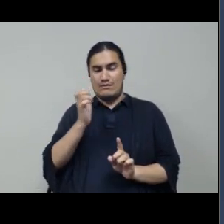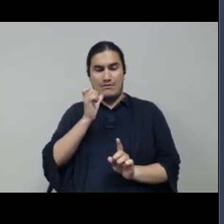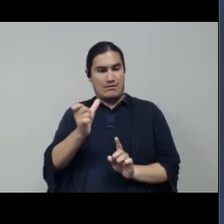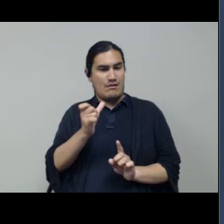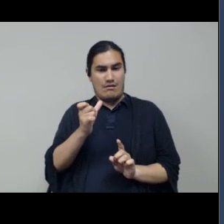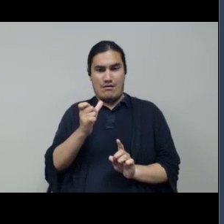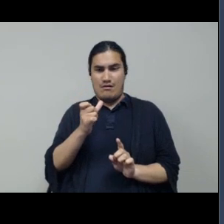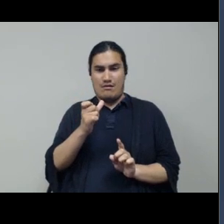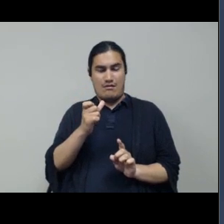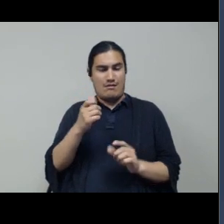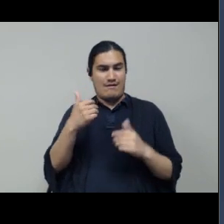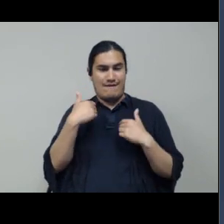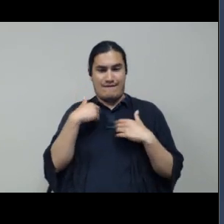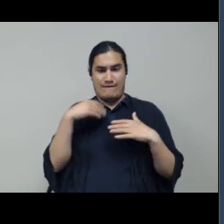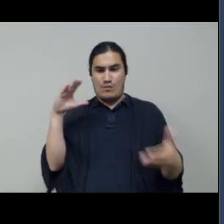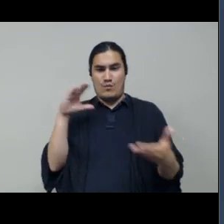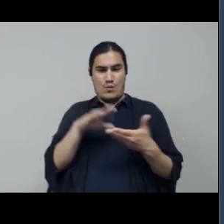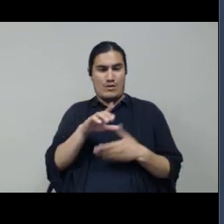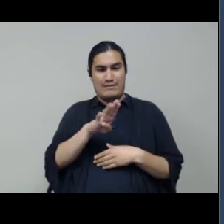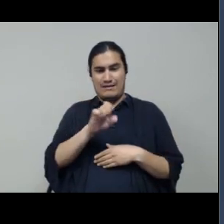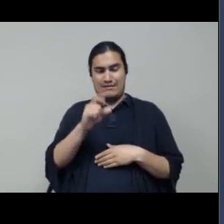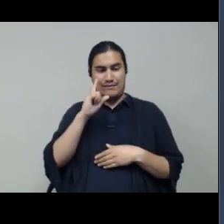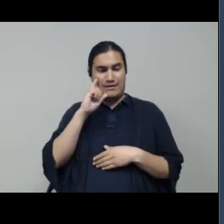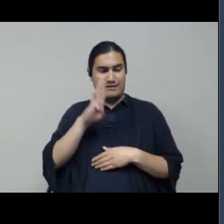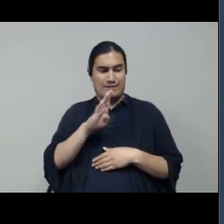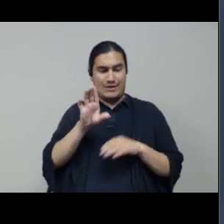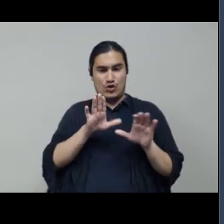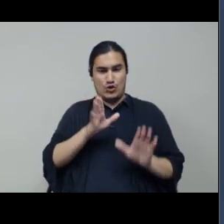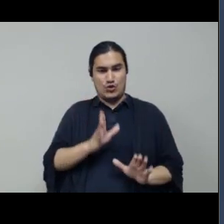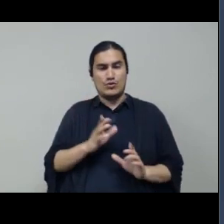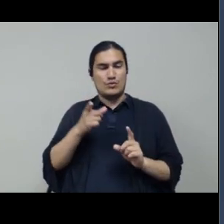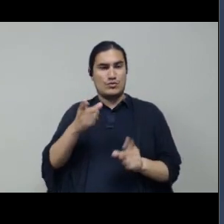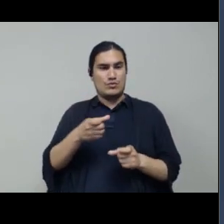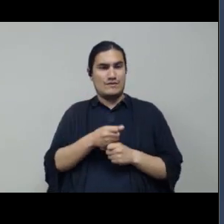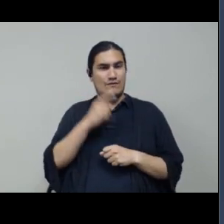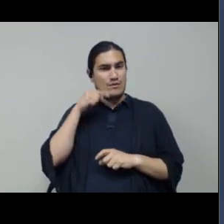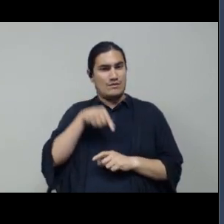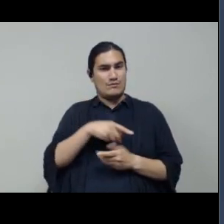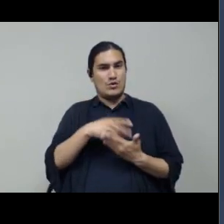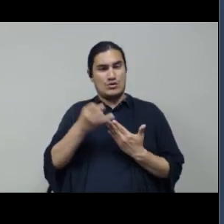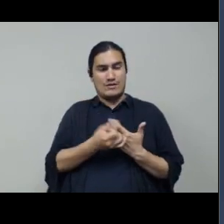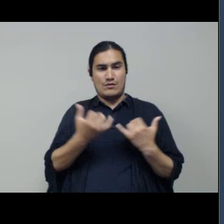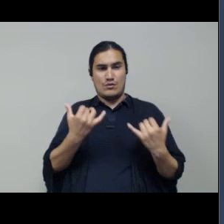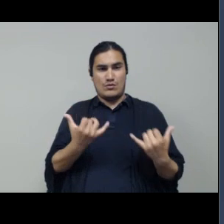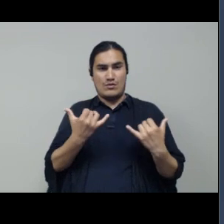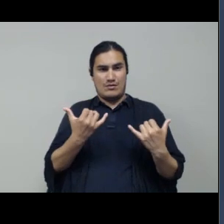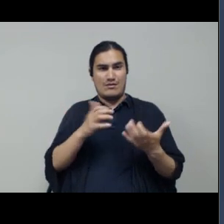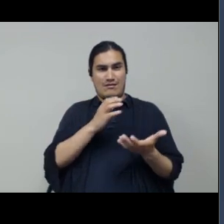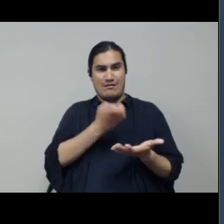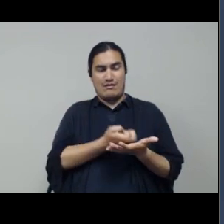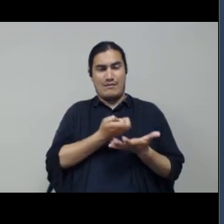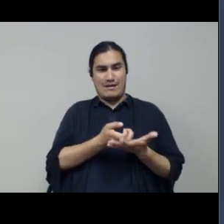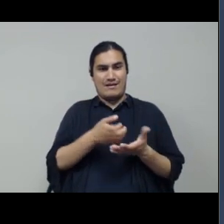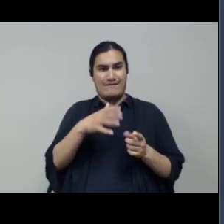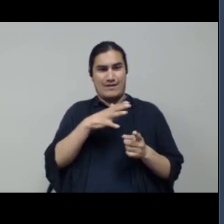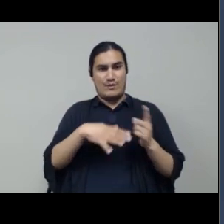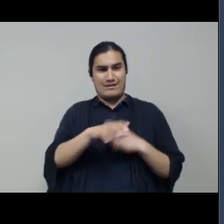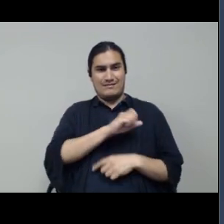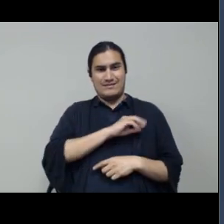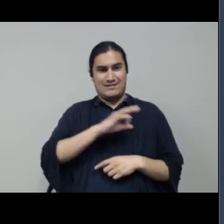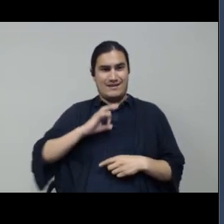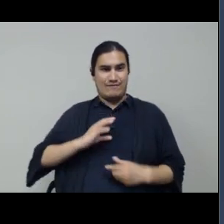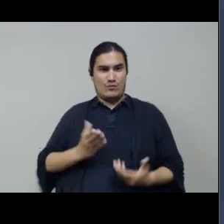bids, given the number of bidders that were received for this project and the current economic environment. Staff recommends